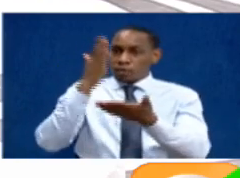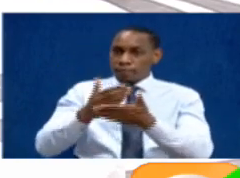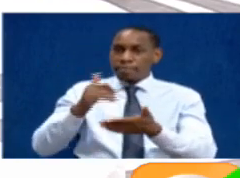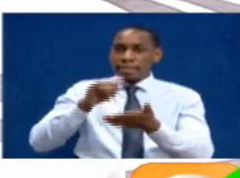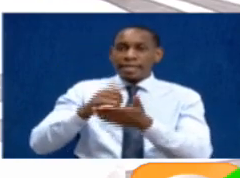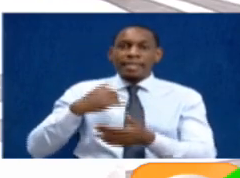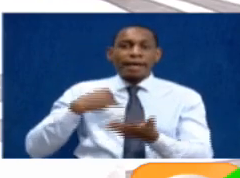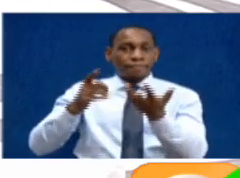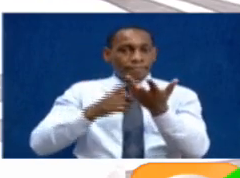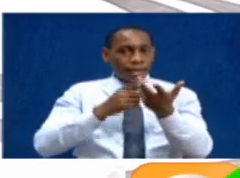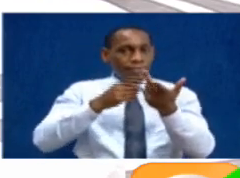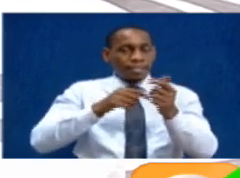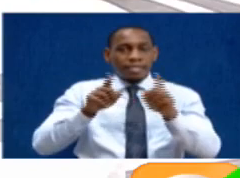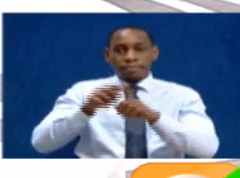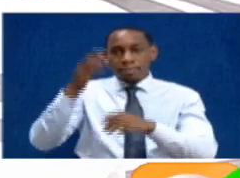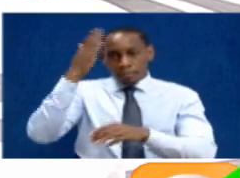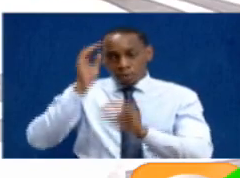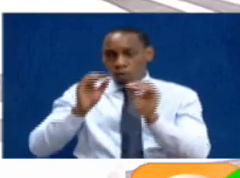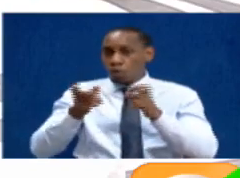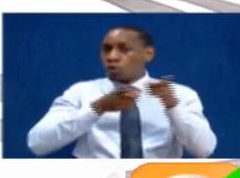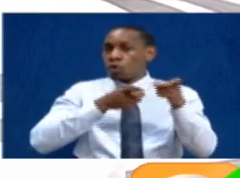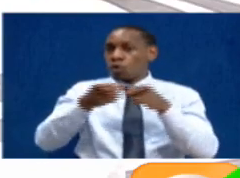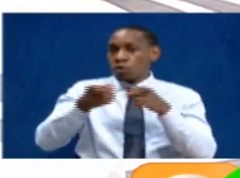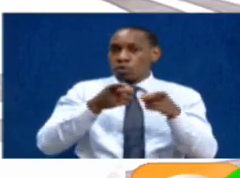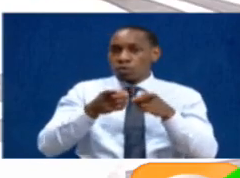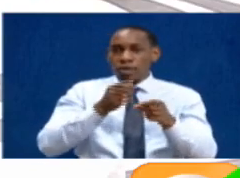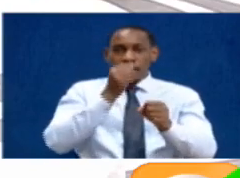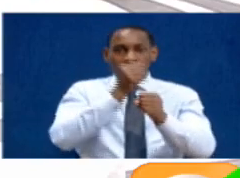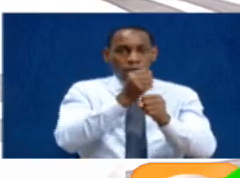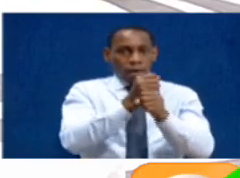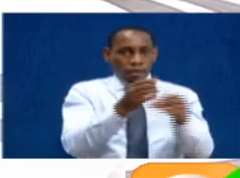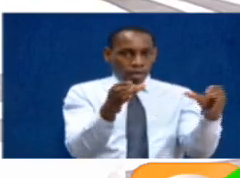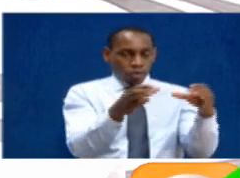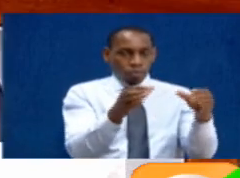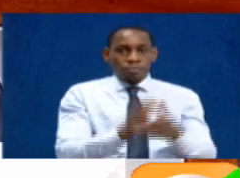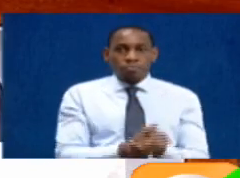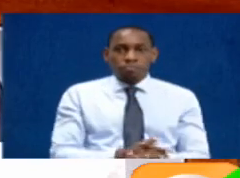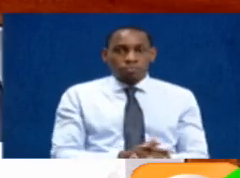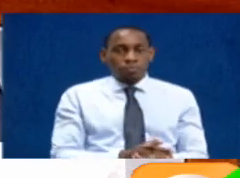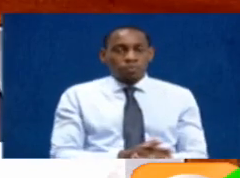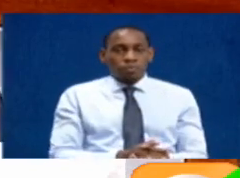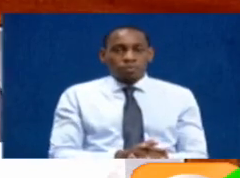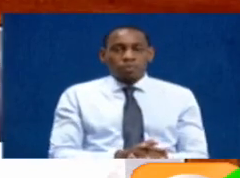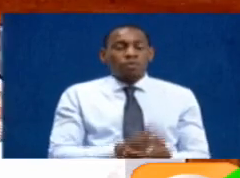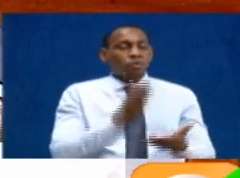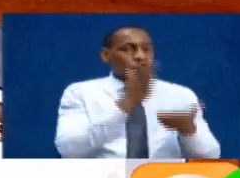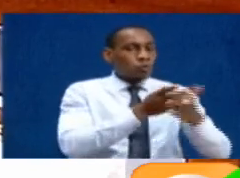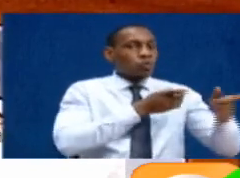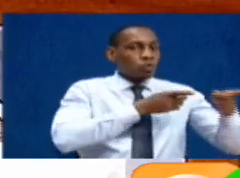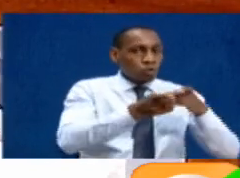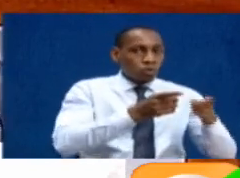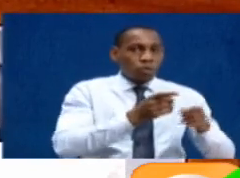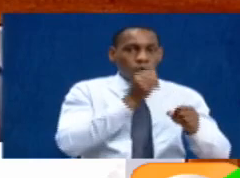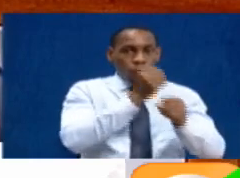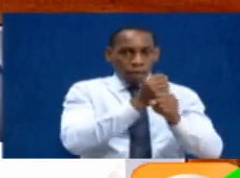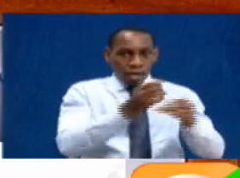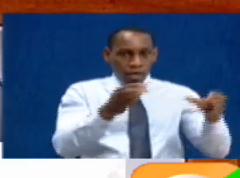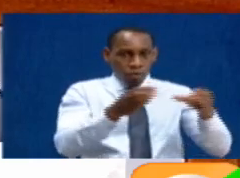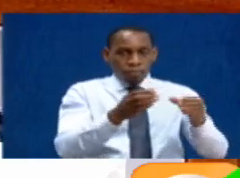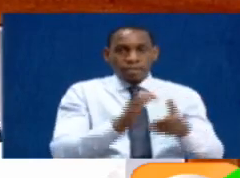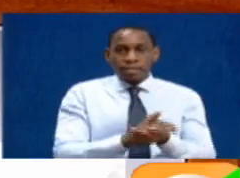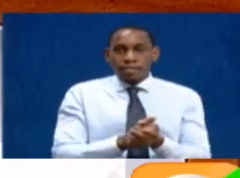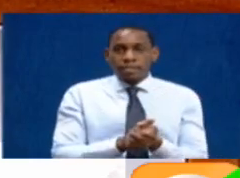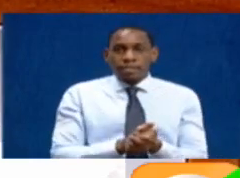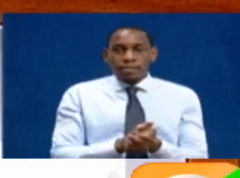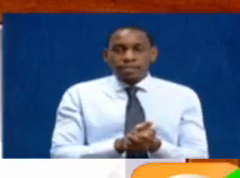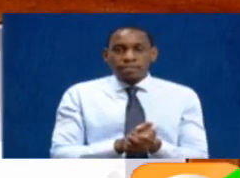numbers, and we know you don't control the labor movement. I do. You don't? I took labor movement, Jeff, when we